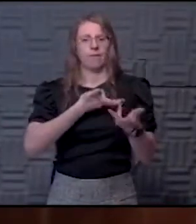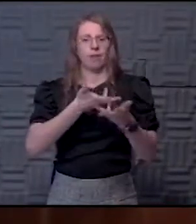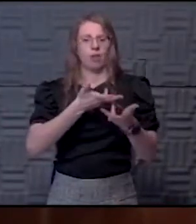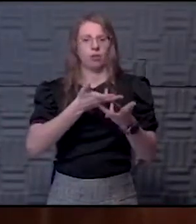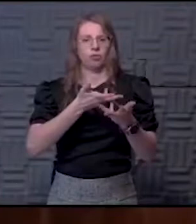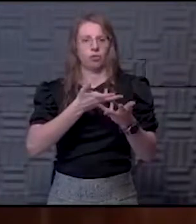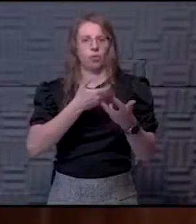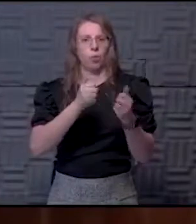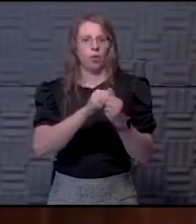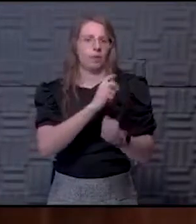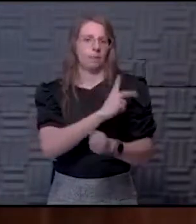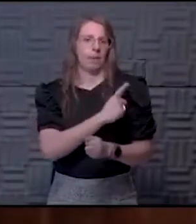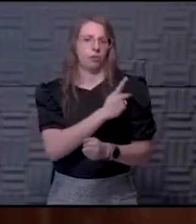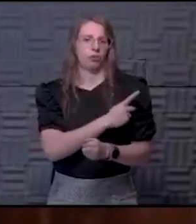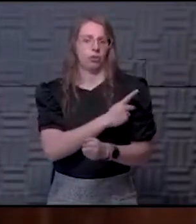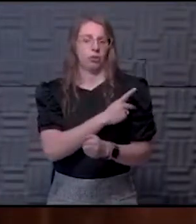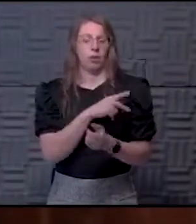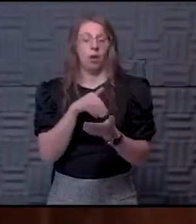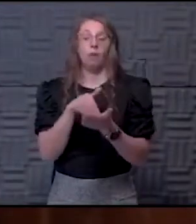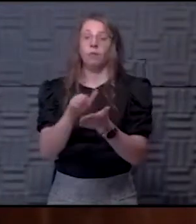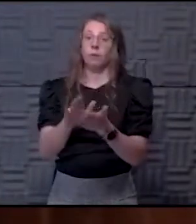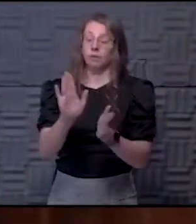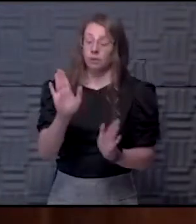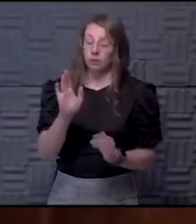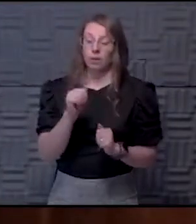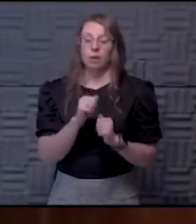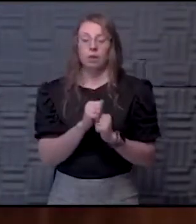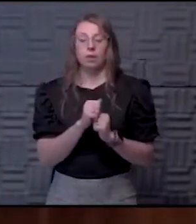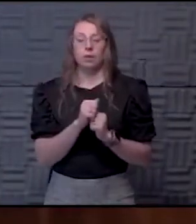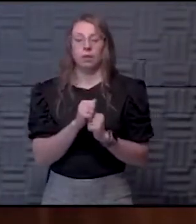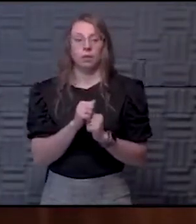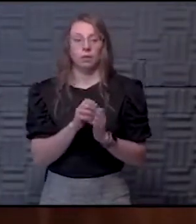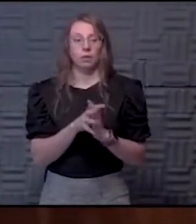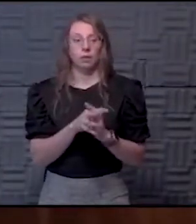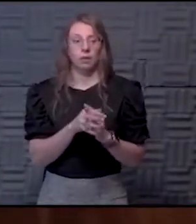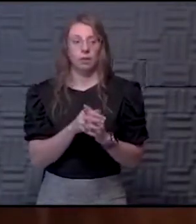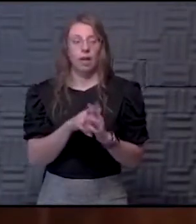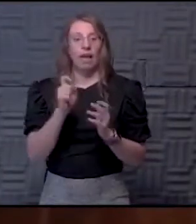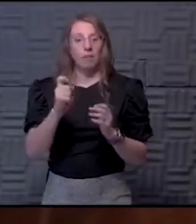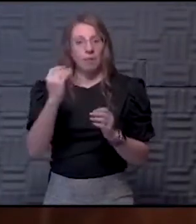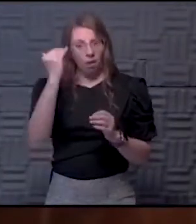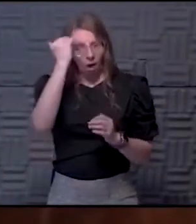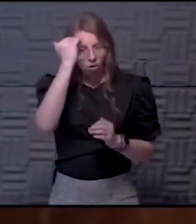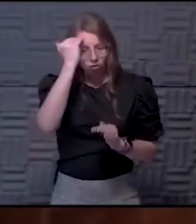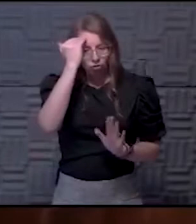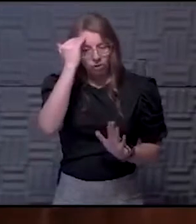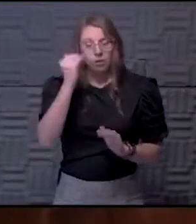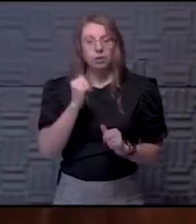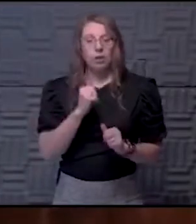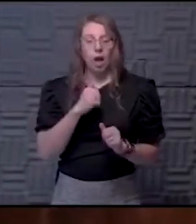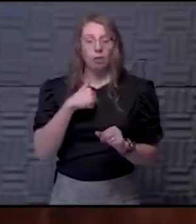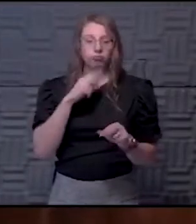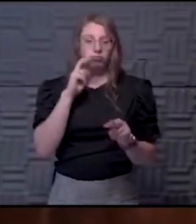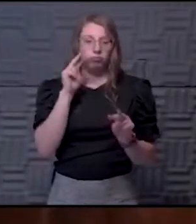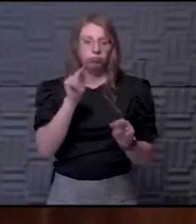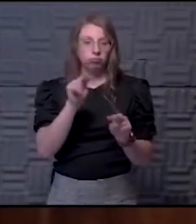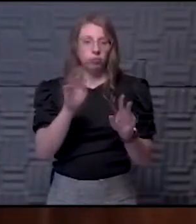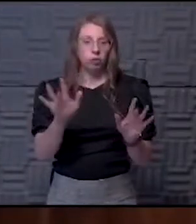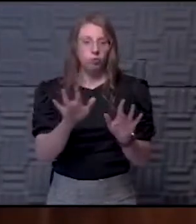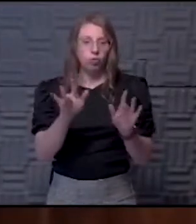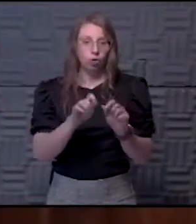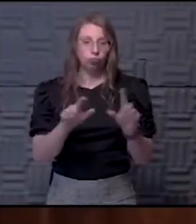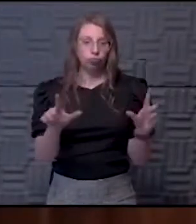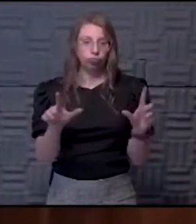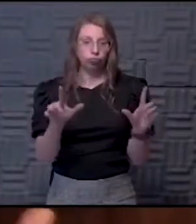with a patient. Often, unless I have to be conscious of it, I'm staring at the computer